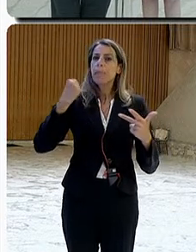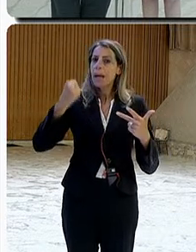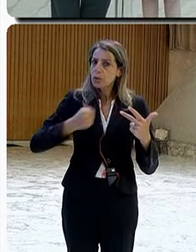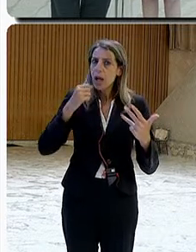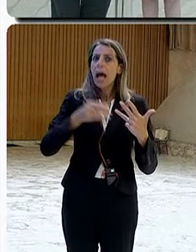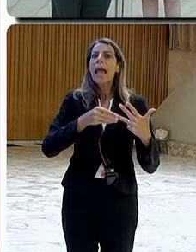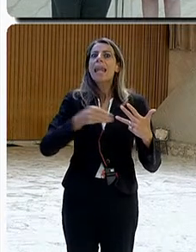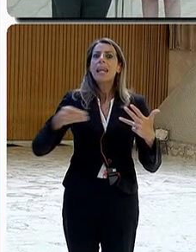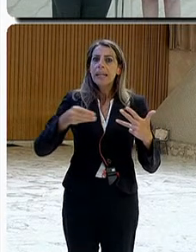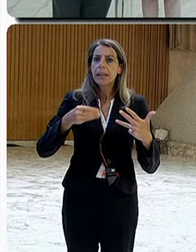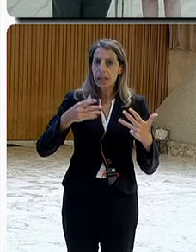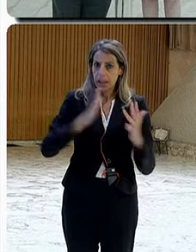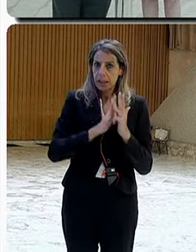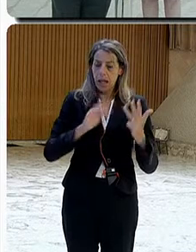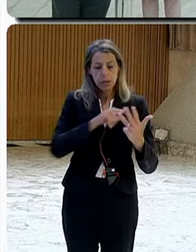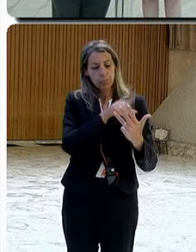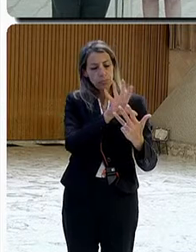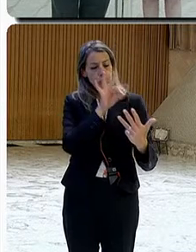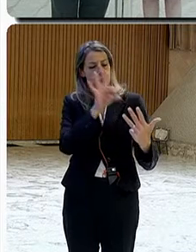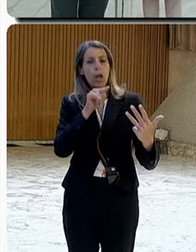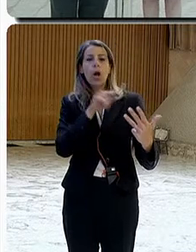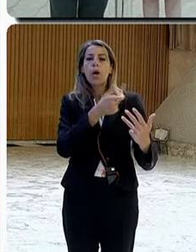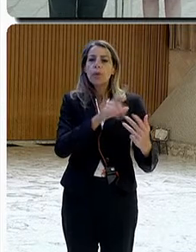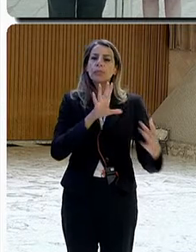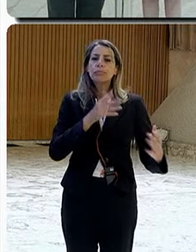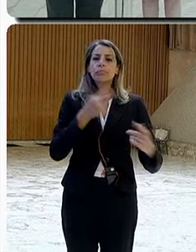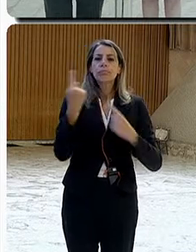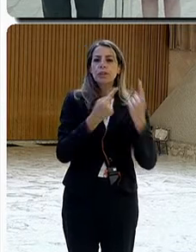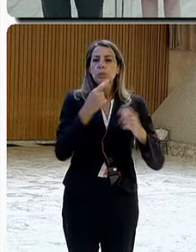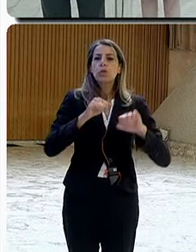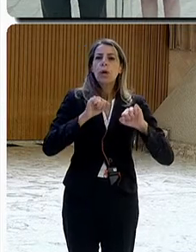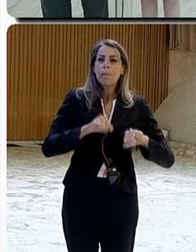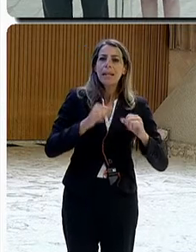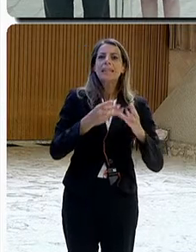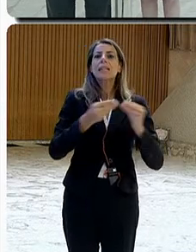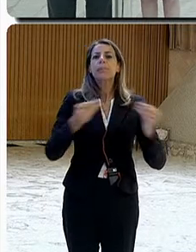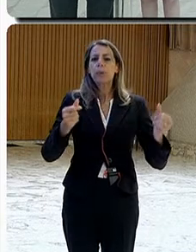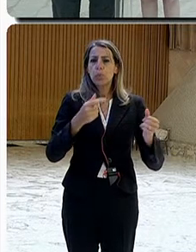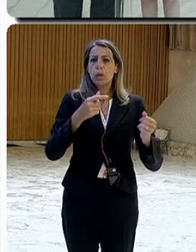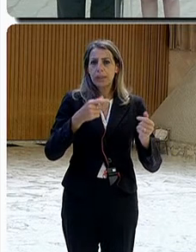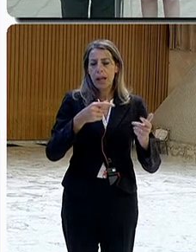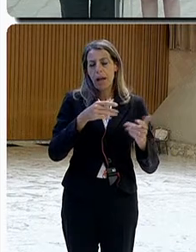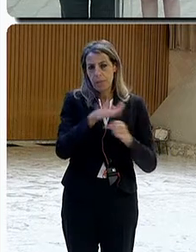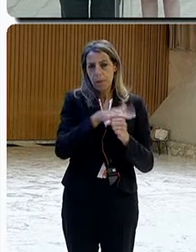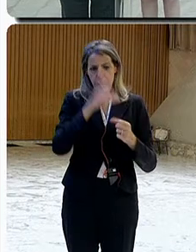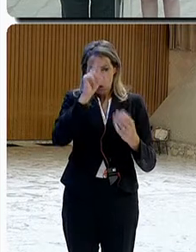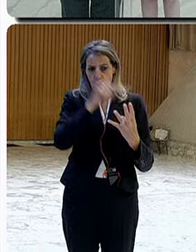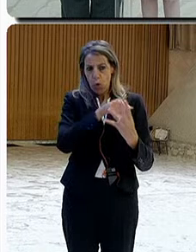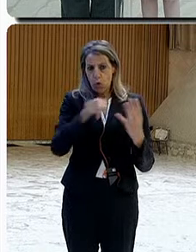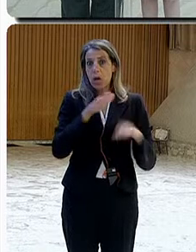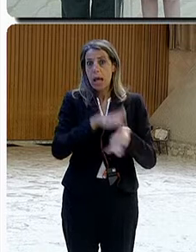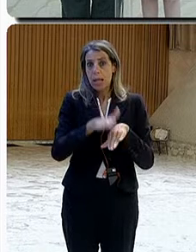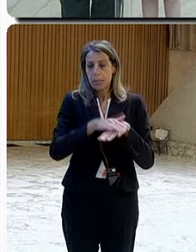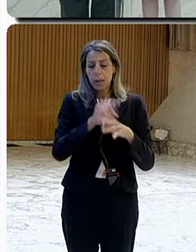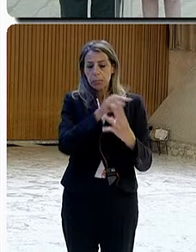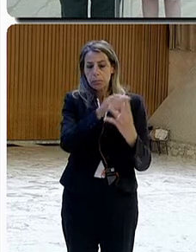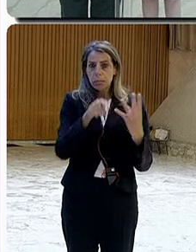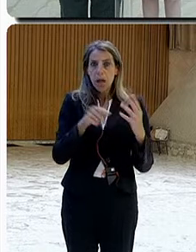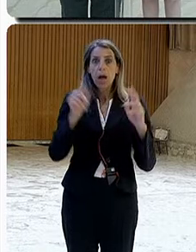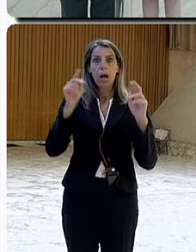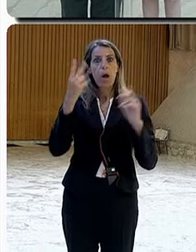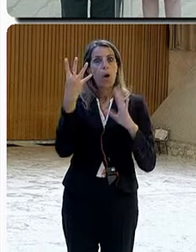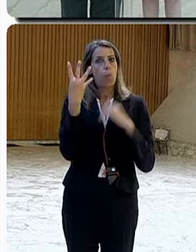their expertise in fields related to family well-being and spirituality. Participants explored four critical